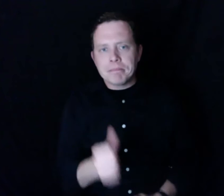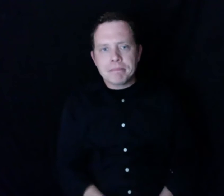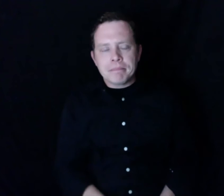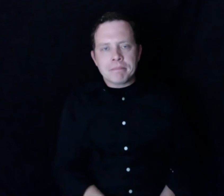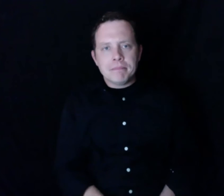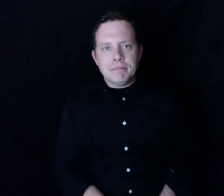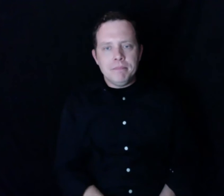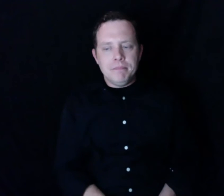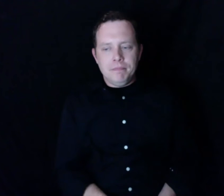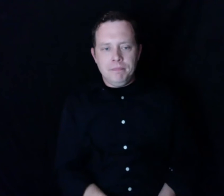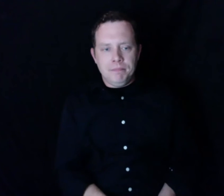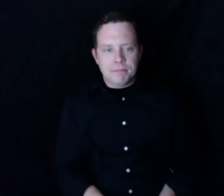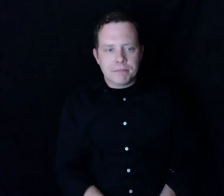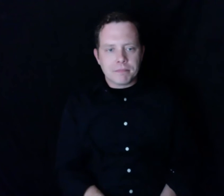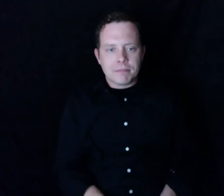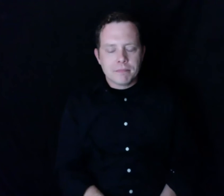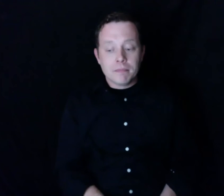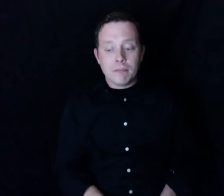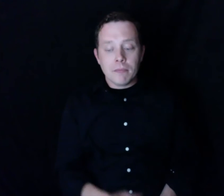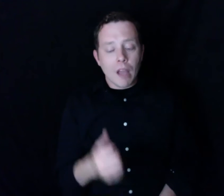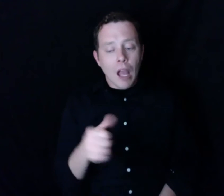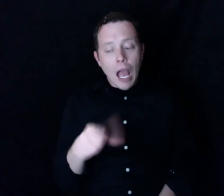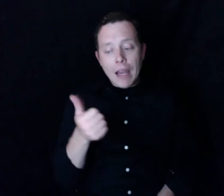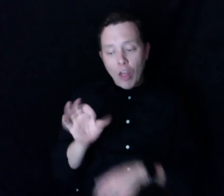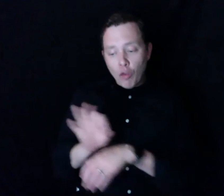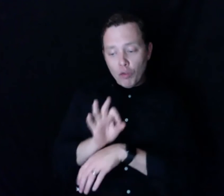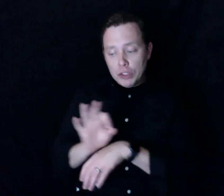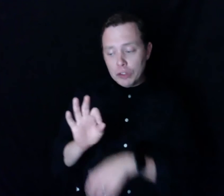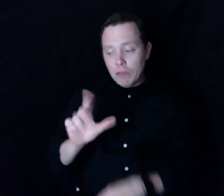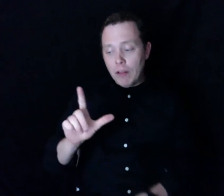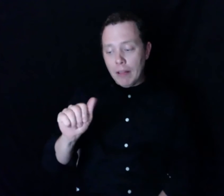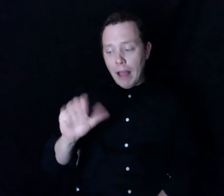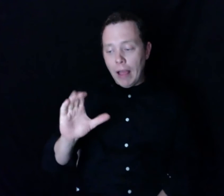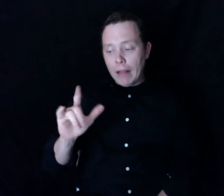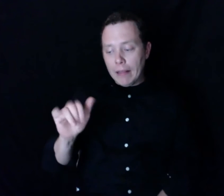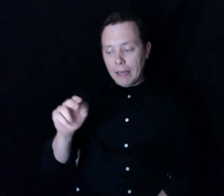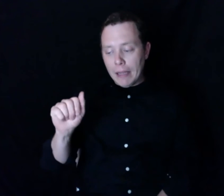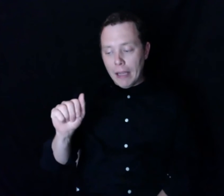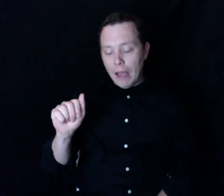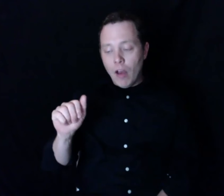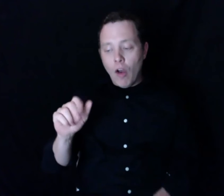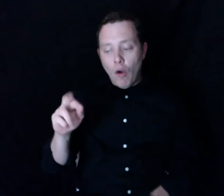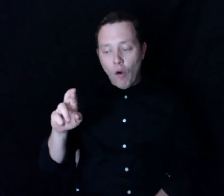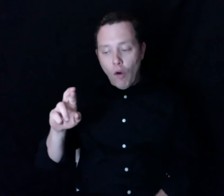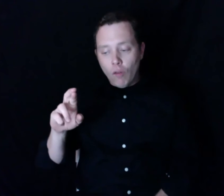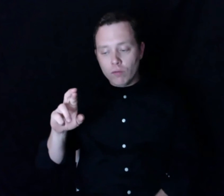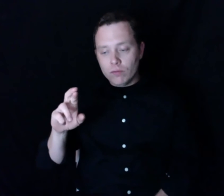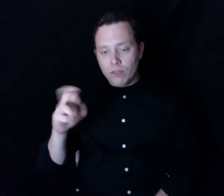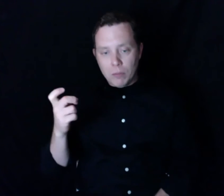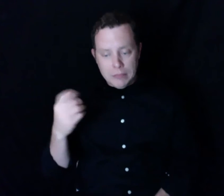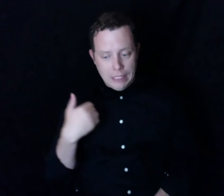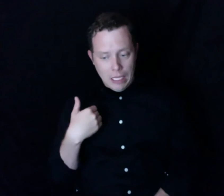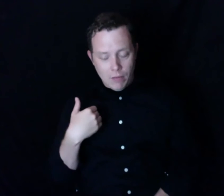Another feature that the La Clinica pharmacies have is we have some new kiosks